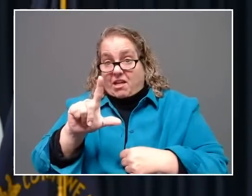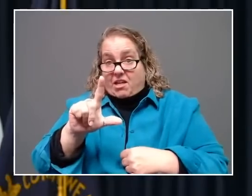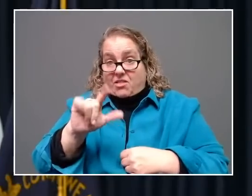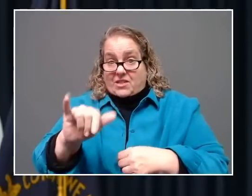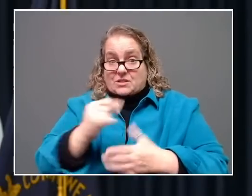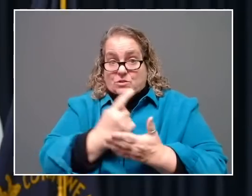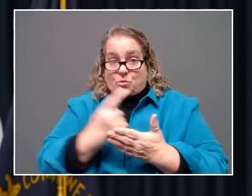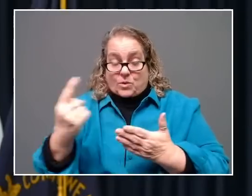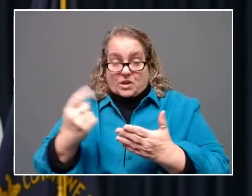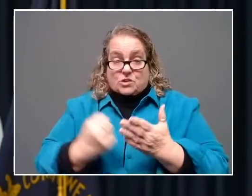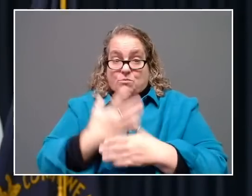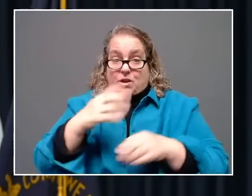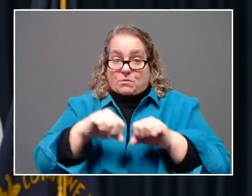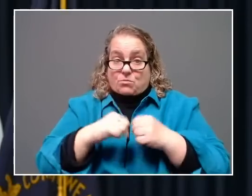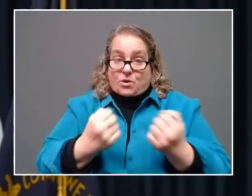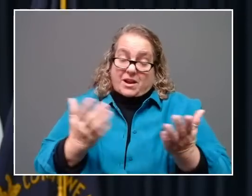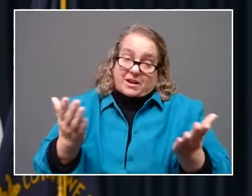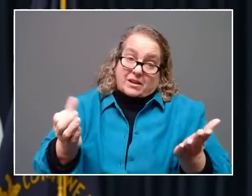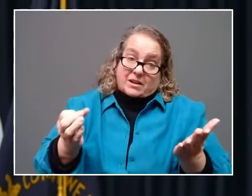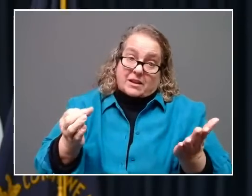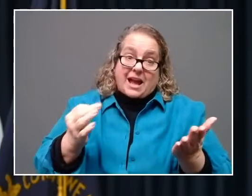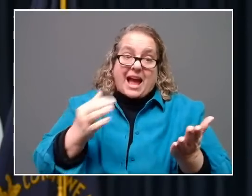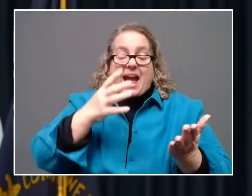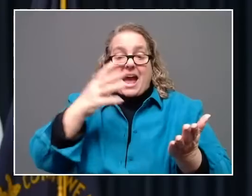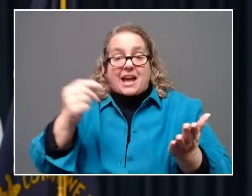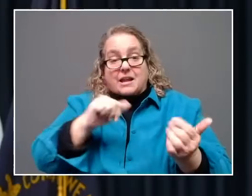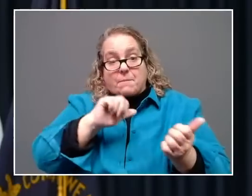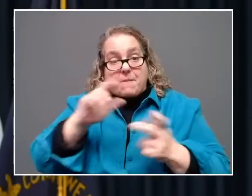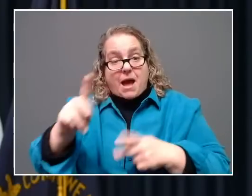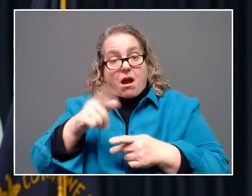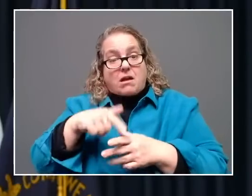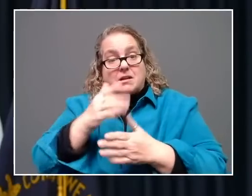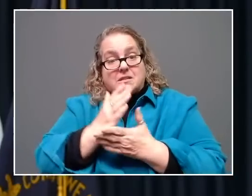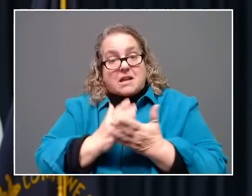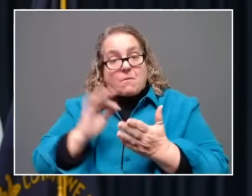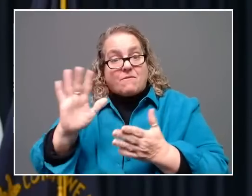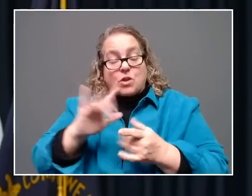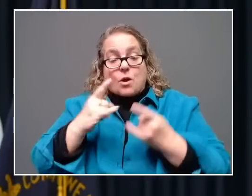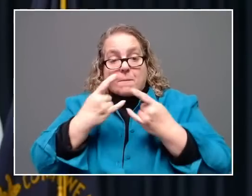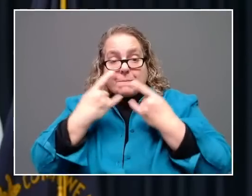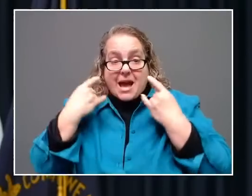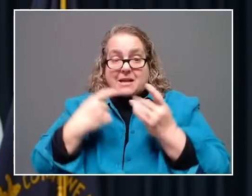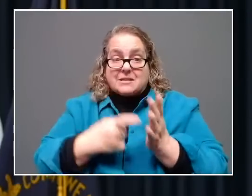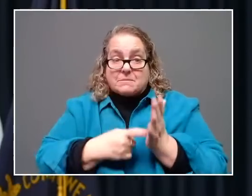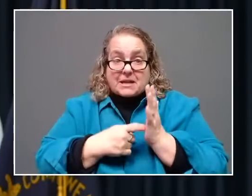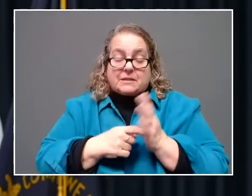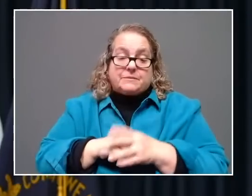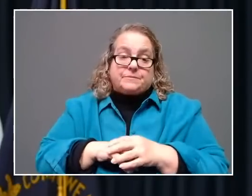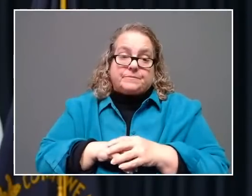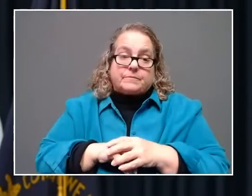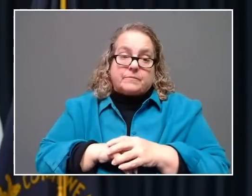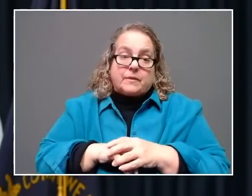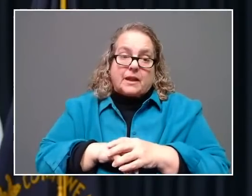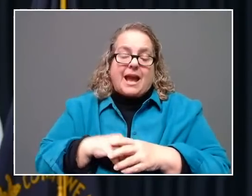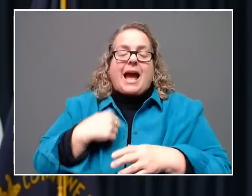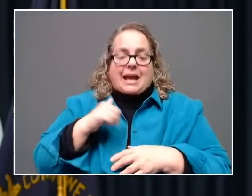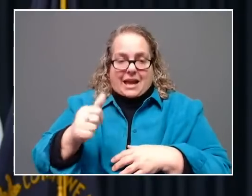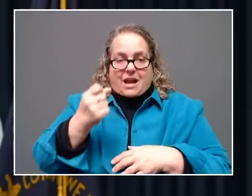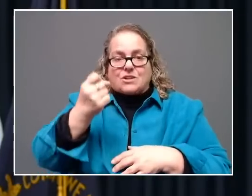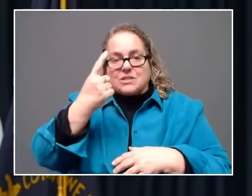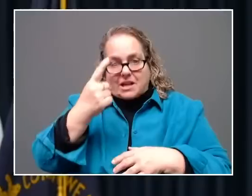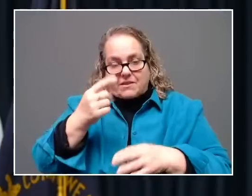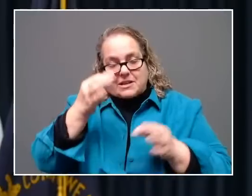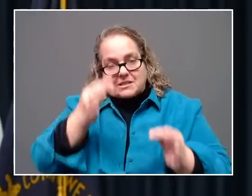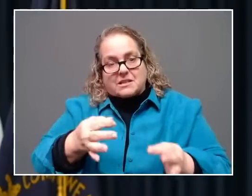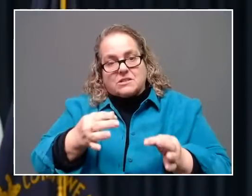back on some parts of their mask mandates. Well, I can understand the decisions made by the